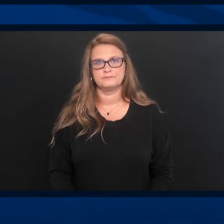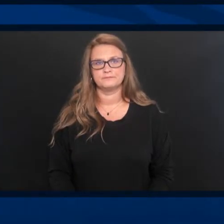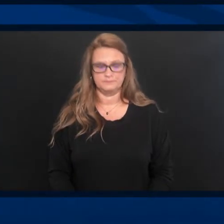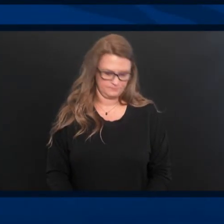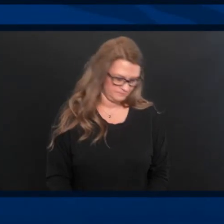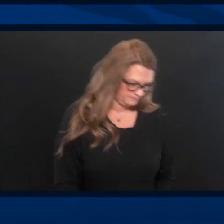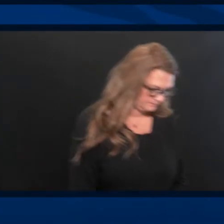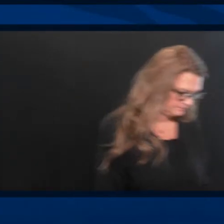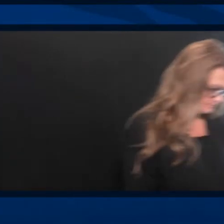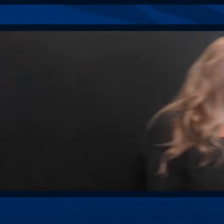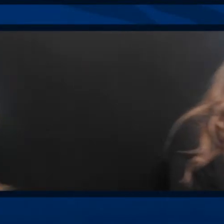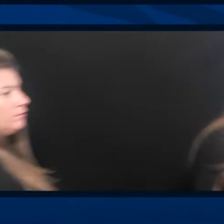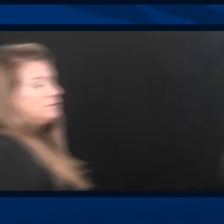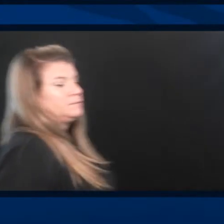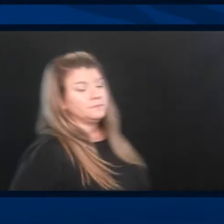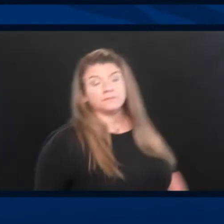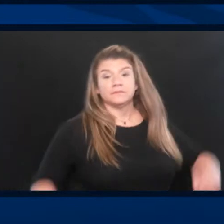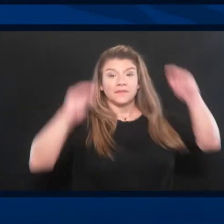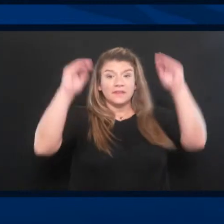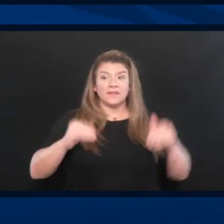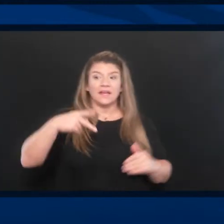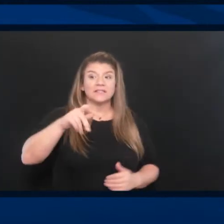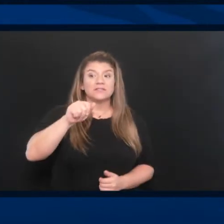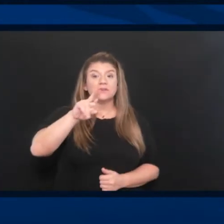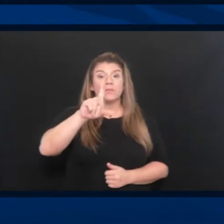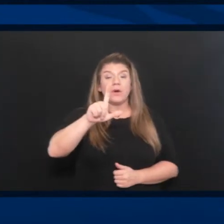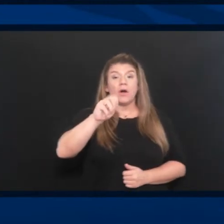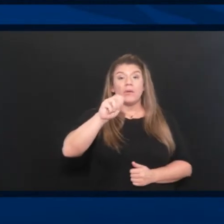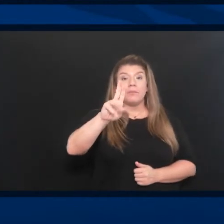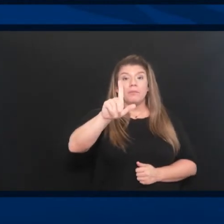All right, thank you, Charles. Next to Paul Mullen with WCBC.